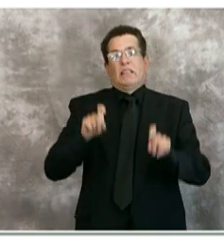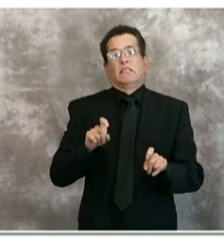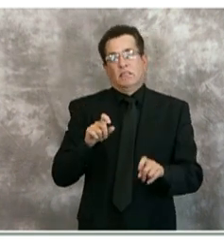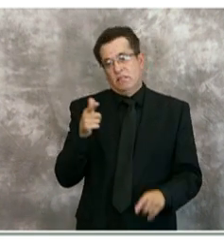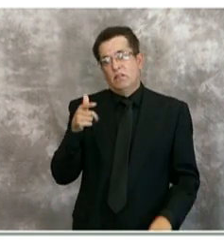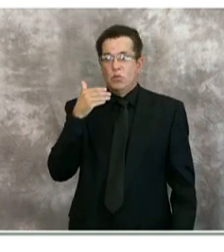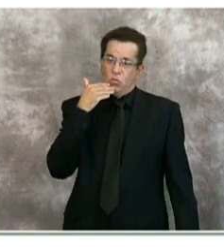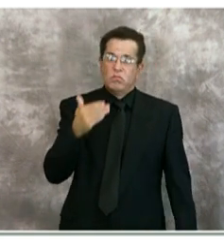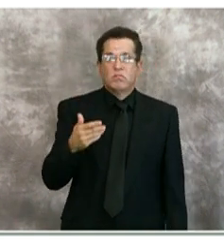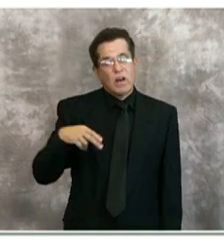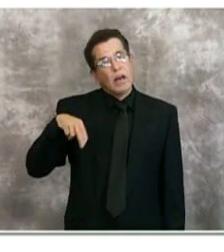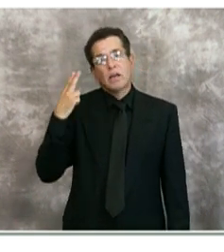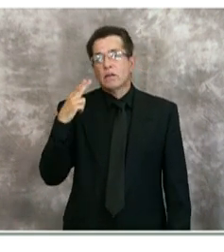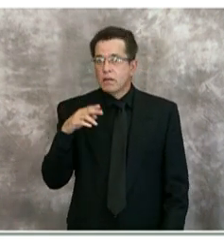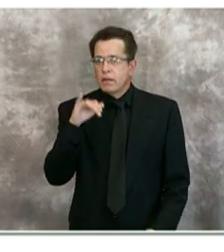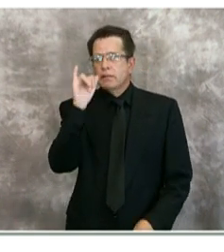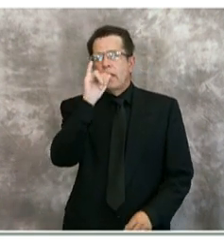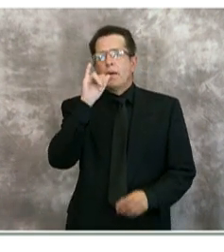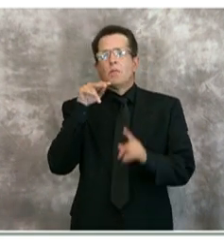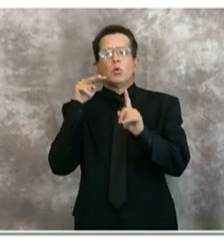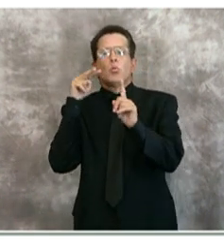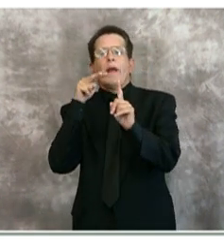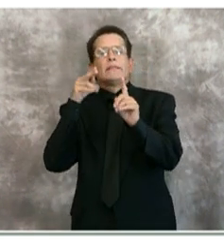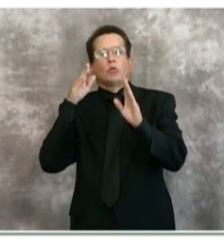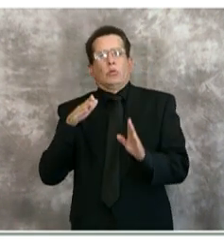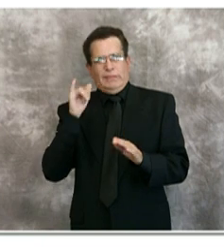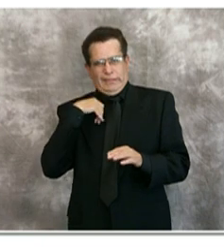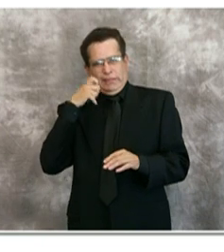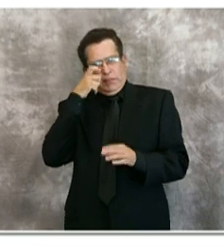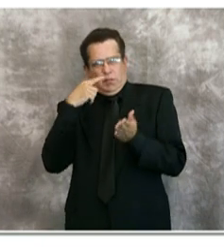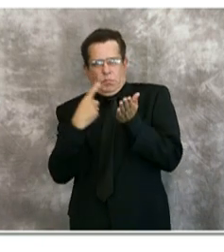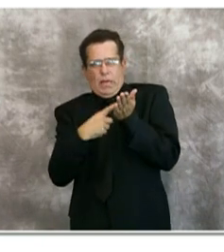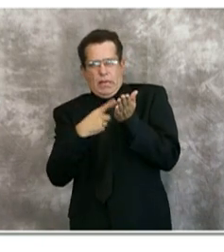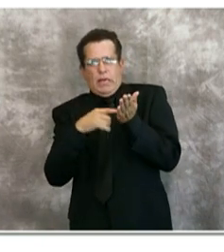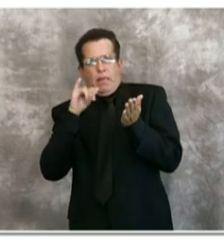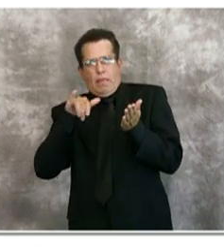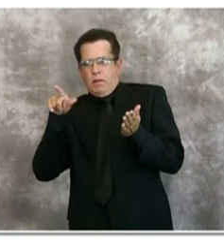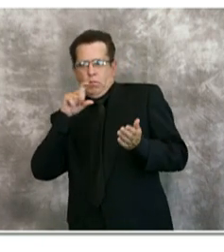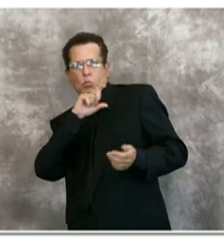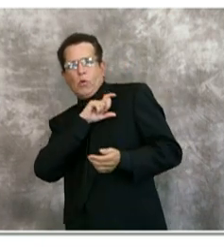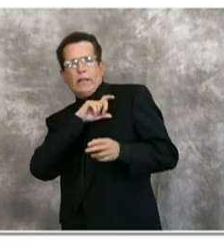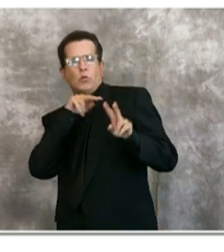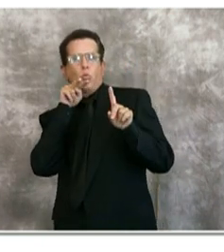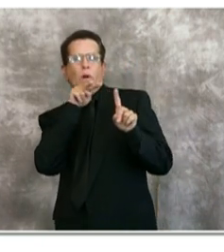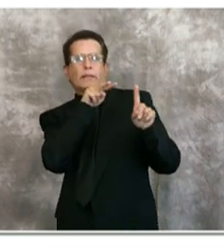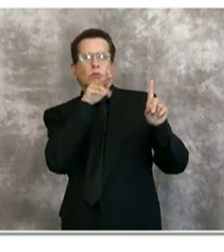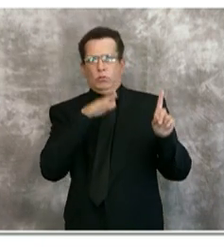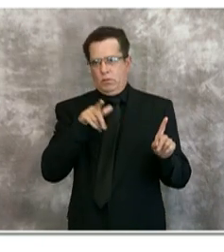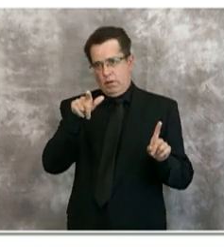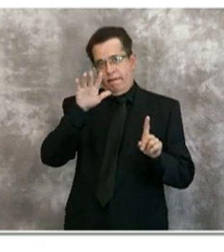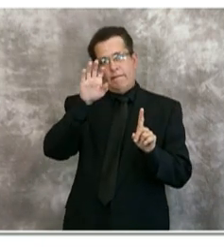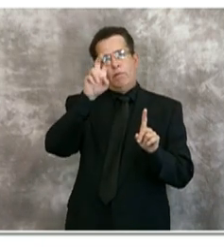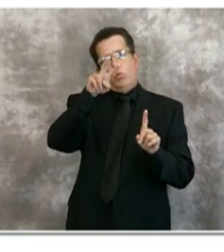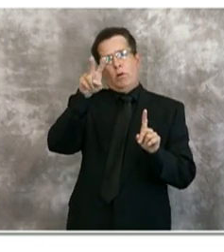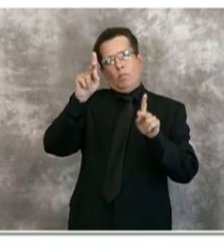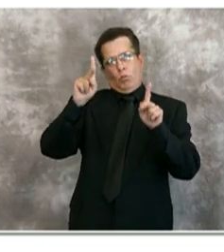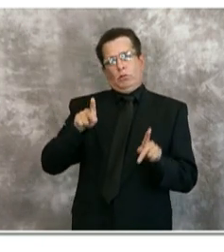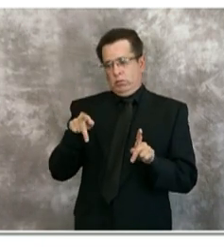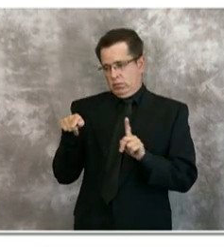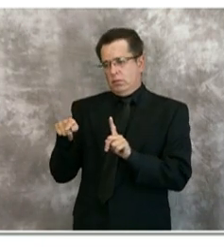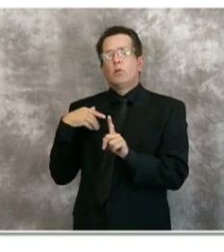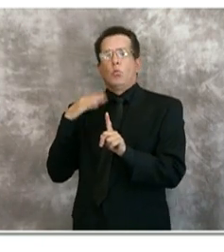as it relates to this. In tracing, I spent a fair amount of time previously talking about this, 522. We expect that number to